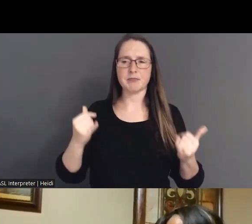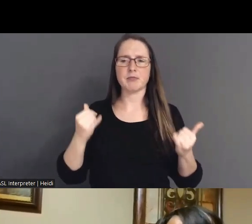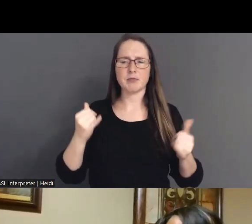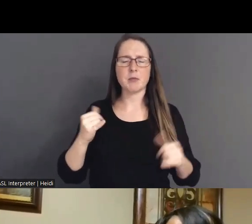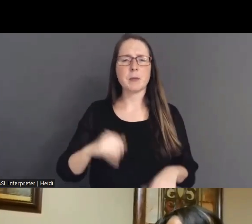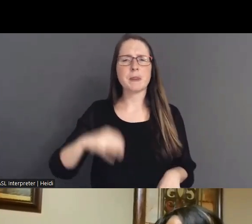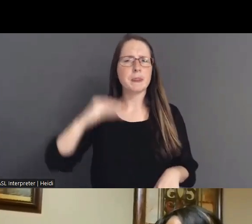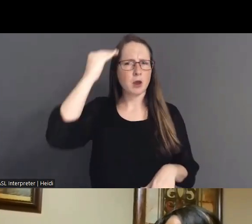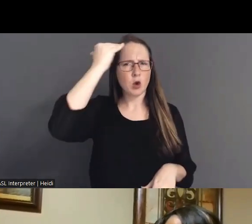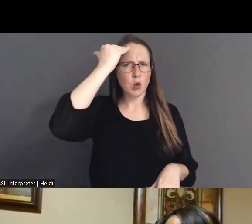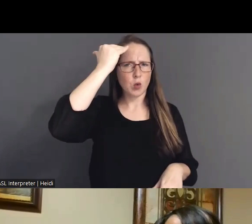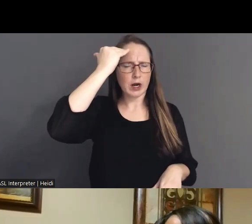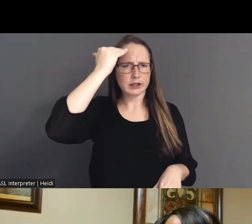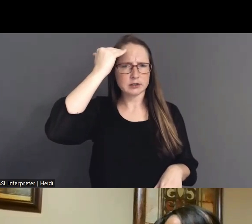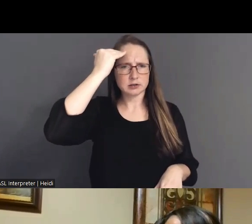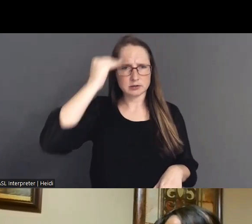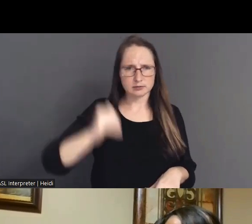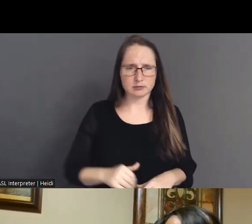awareness first.